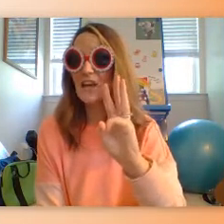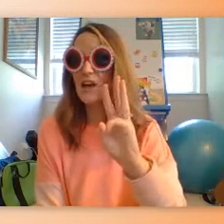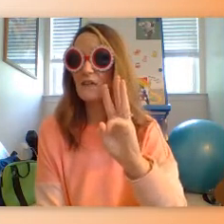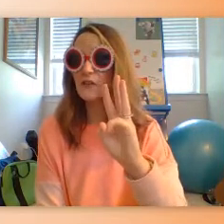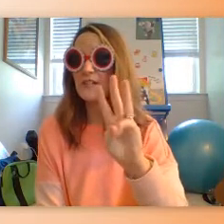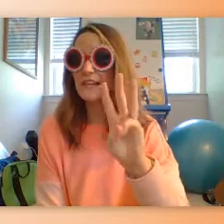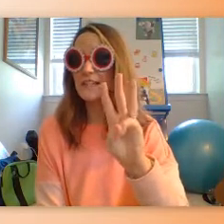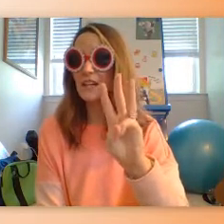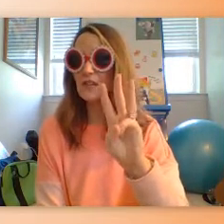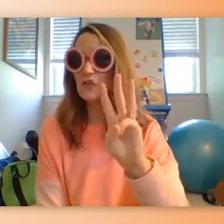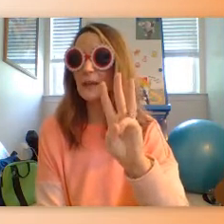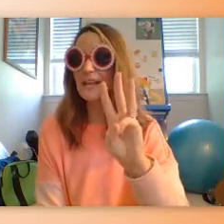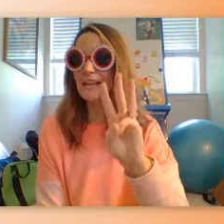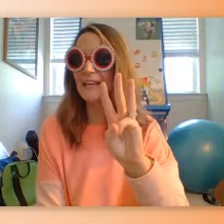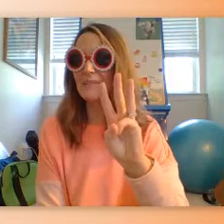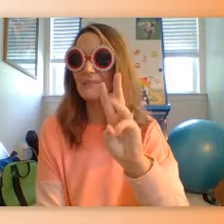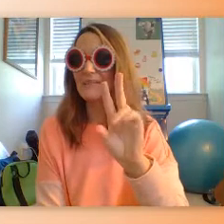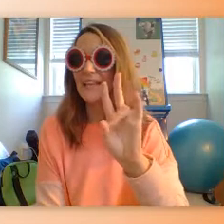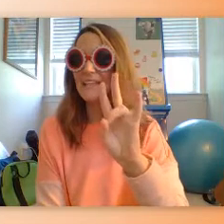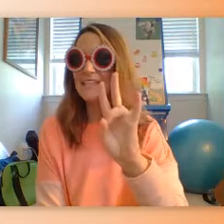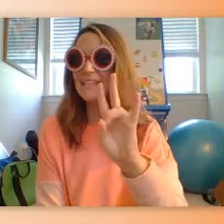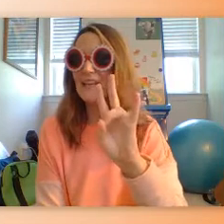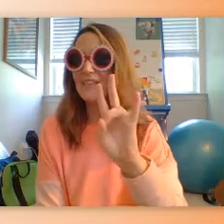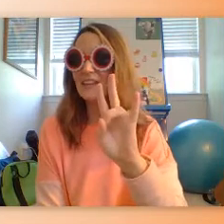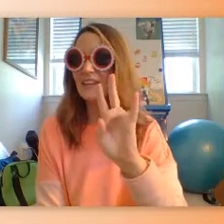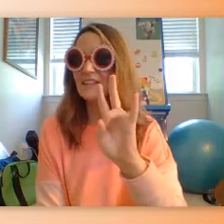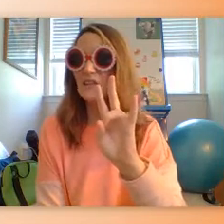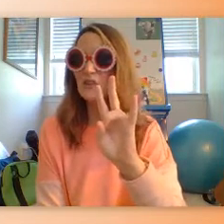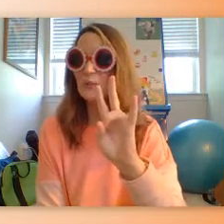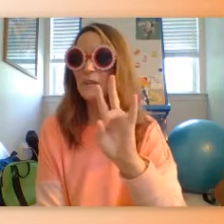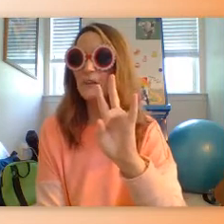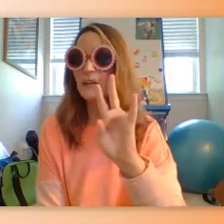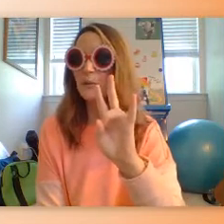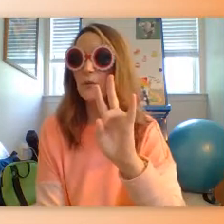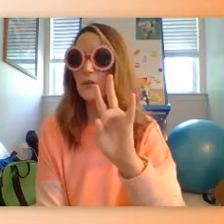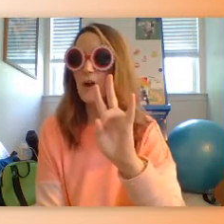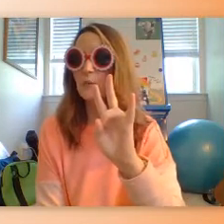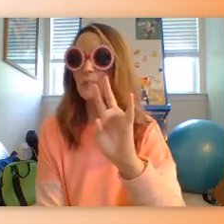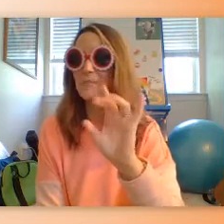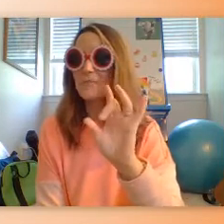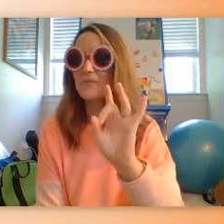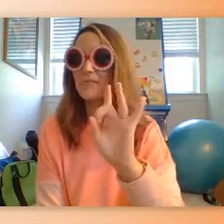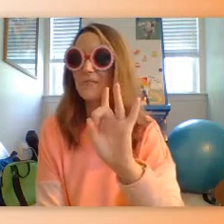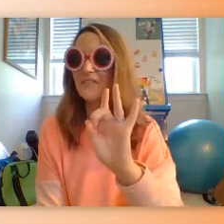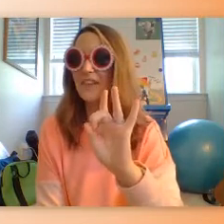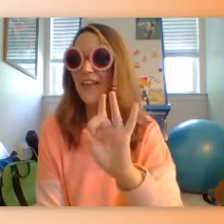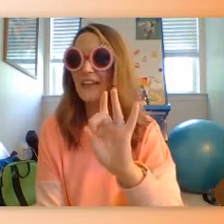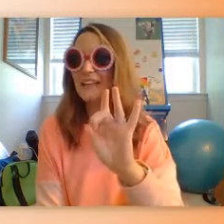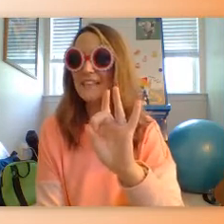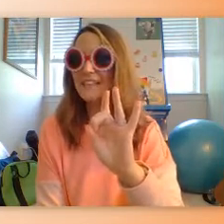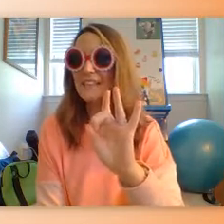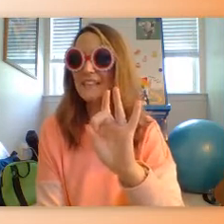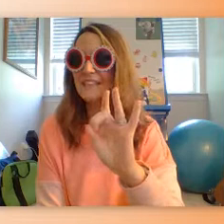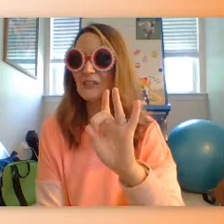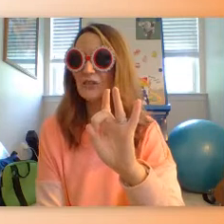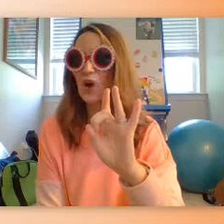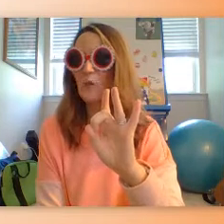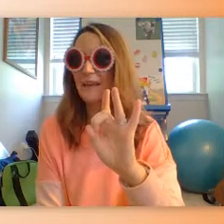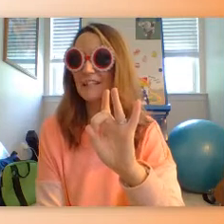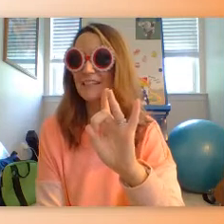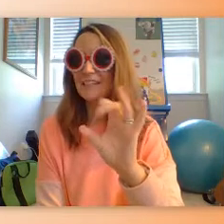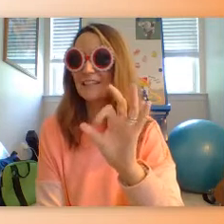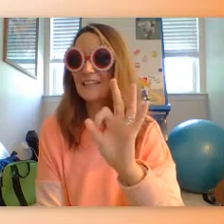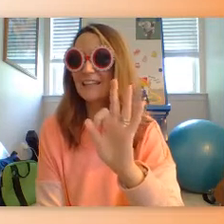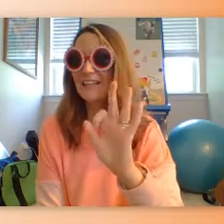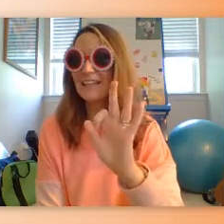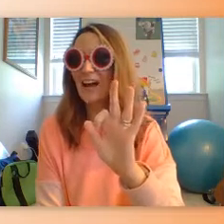4, 5, 6. For 6, touch your pinky. 7, touch your ring finger with your thumb. 8, your tall